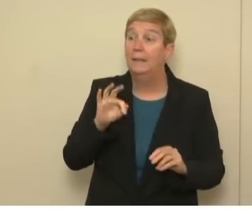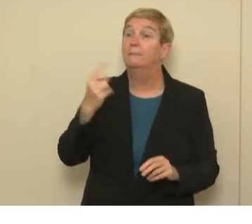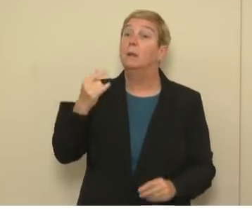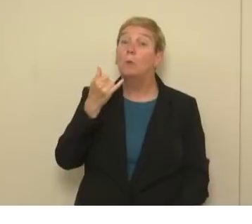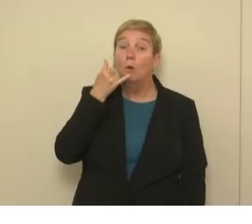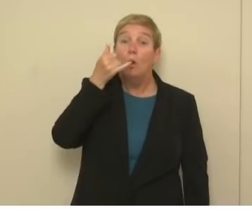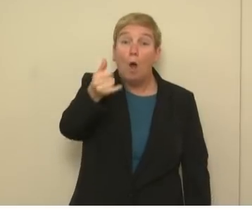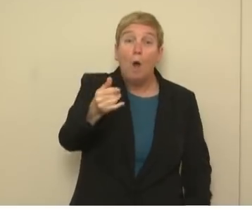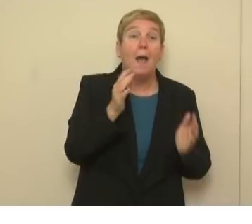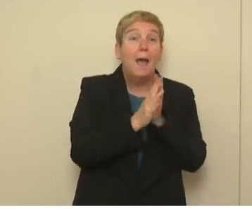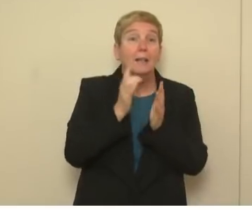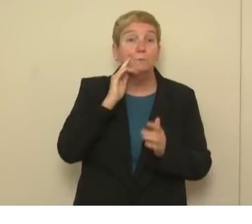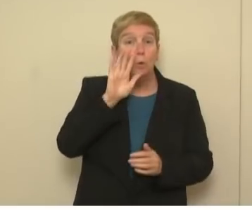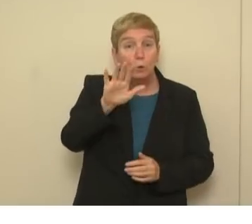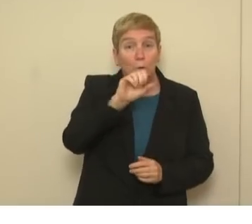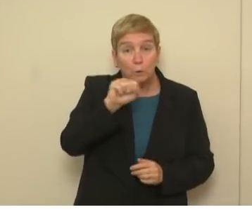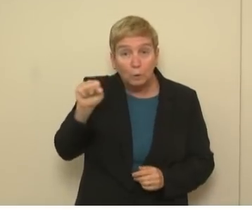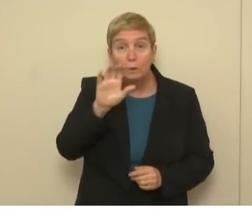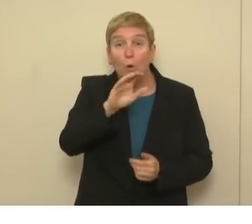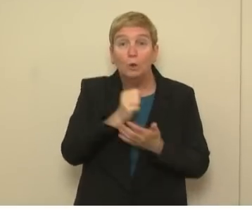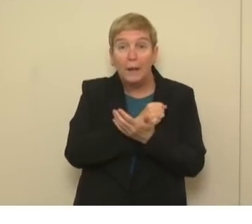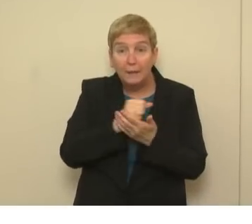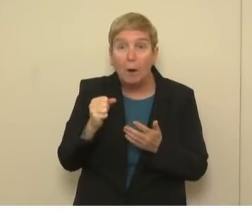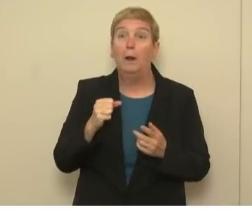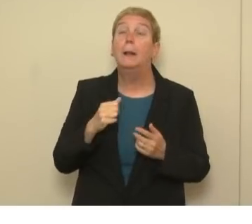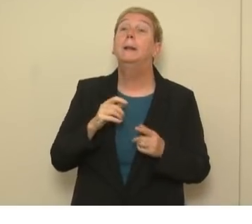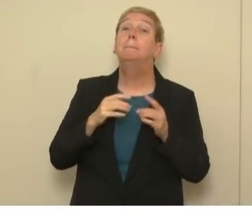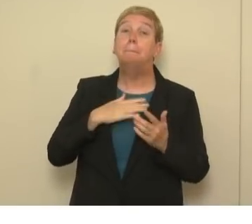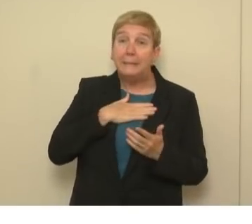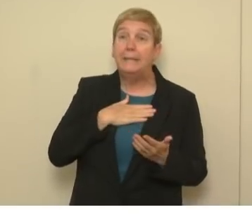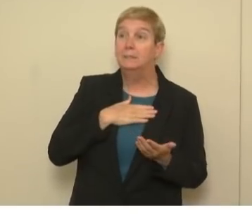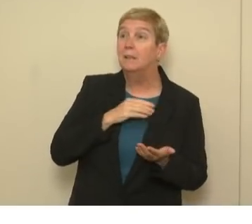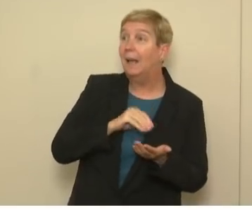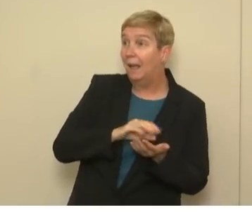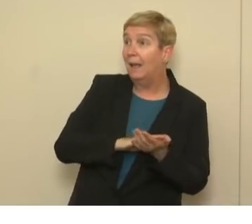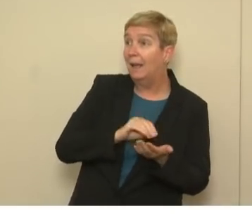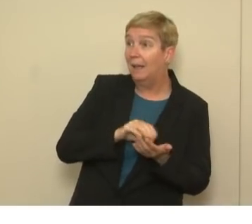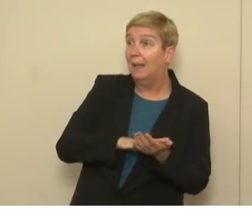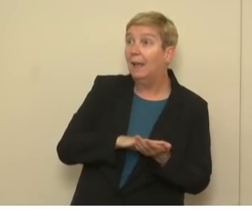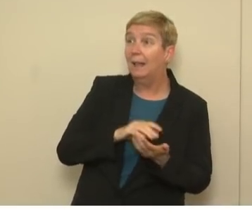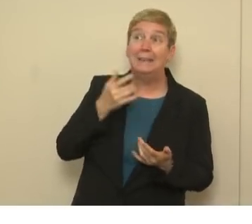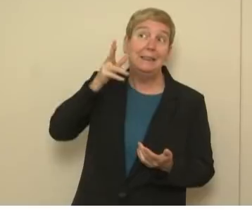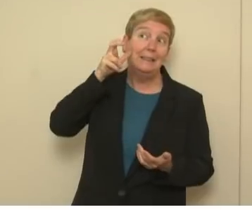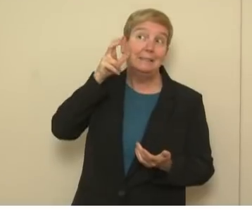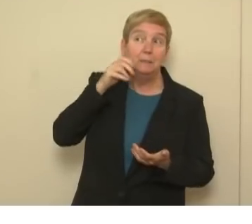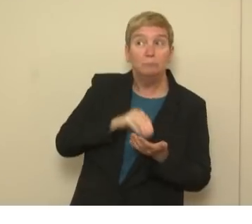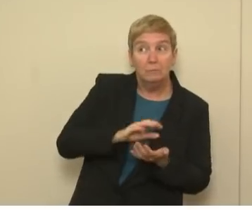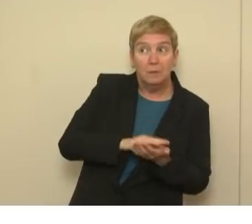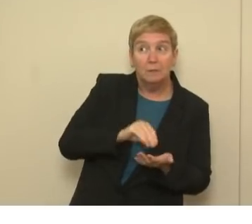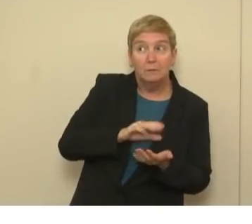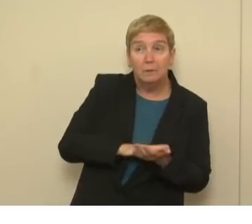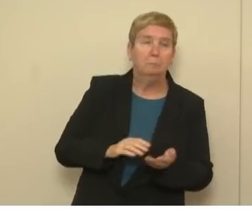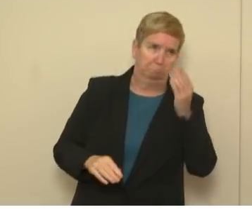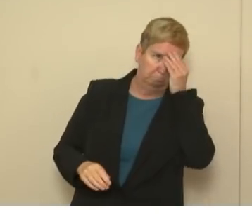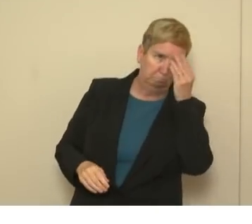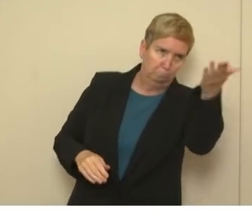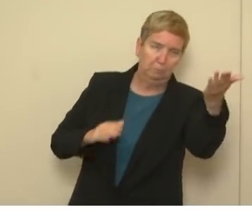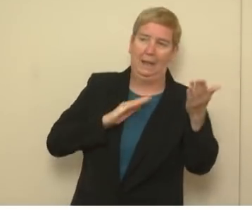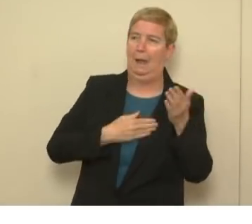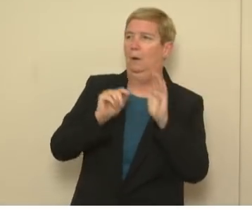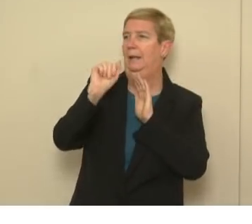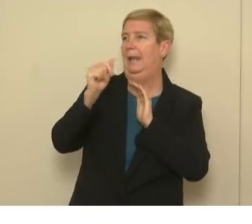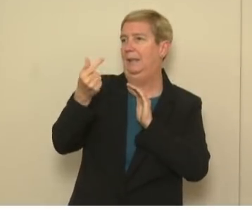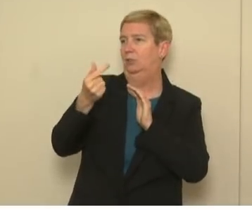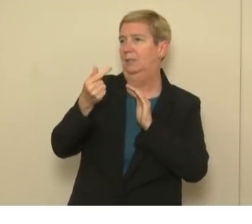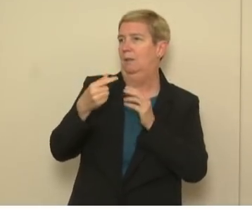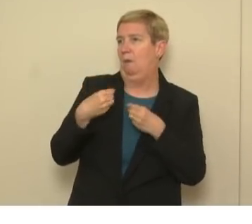Please try to take down as much information as you can and notify our Attorney General's office. So this is a way that we